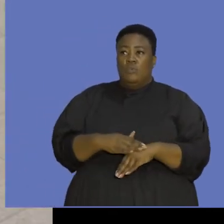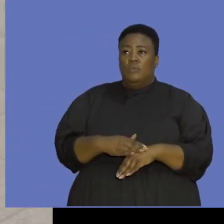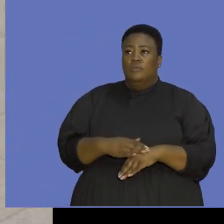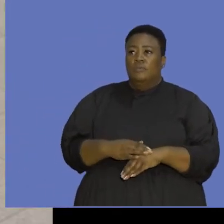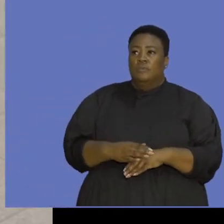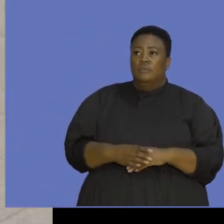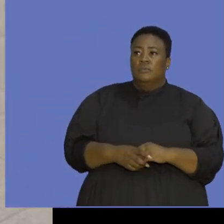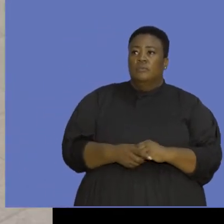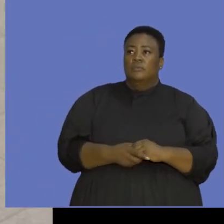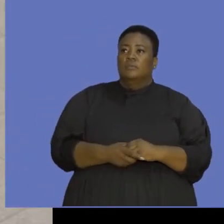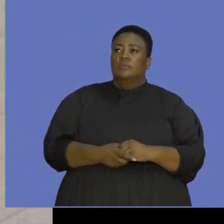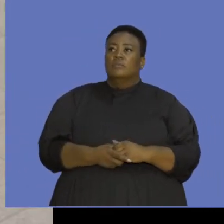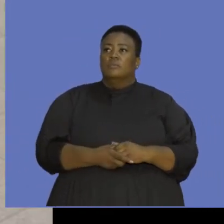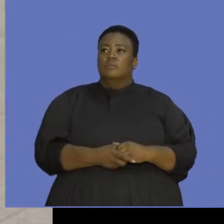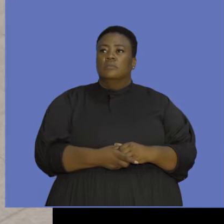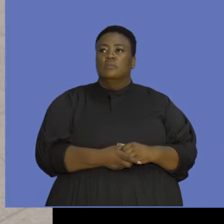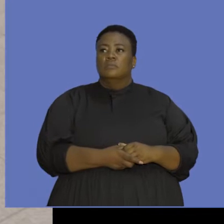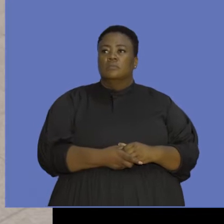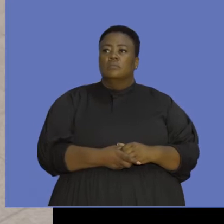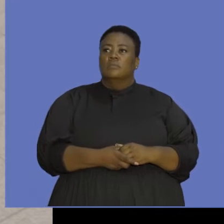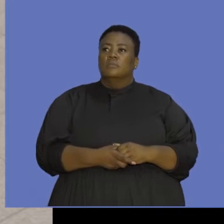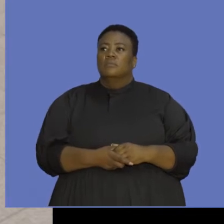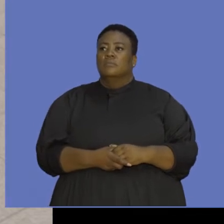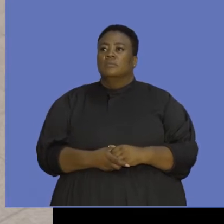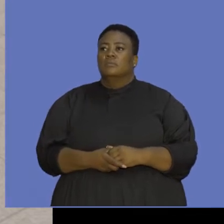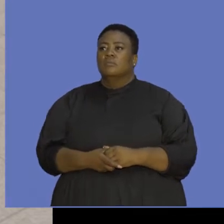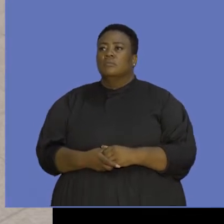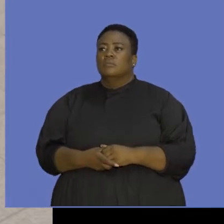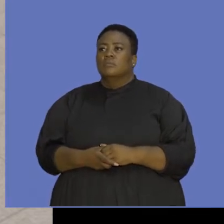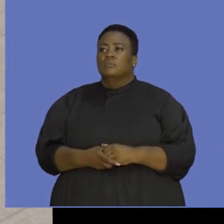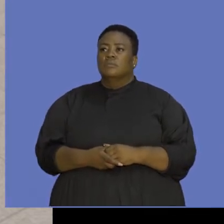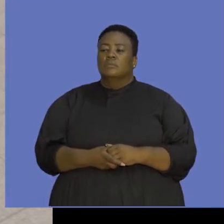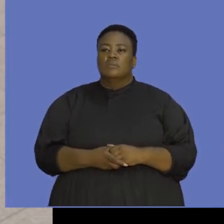heavier. So now I'm gonna add more. Let's make it significant, okay? So I'm going to add all the mass pieces.